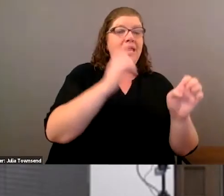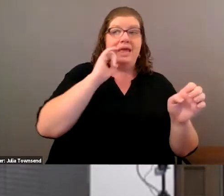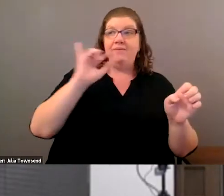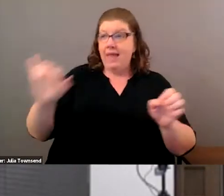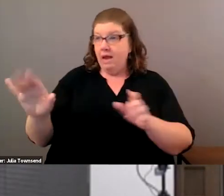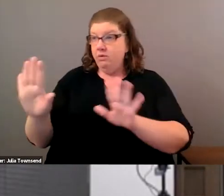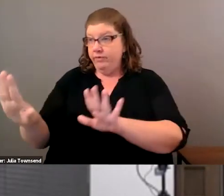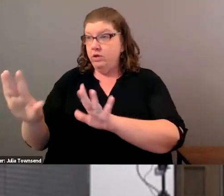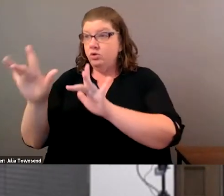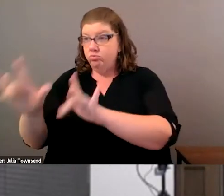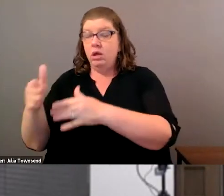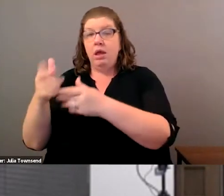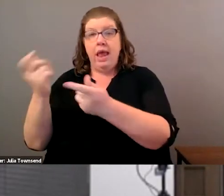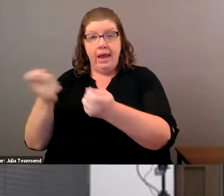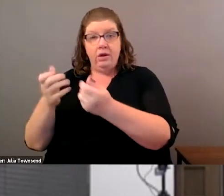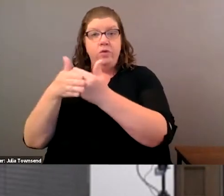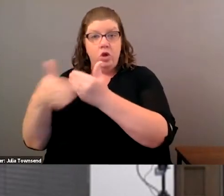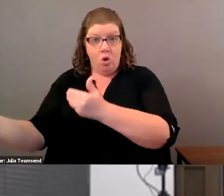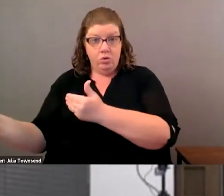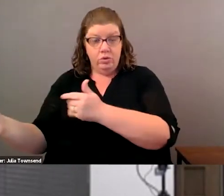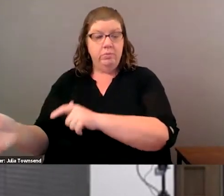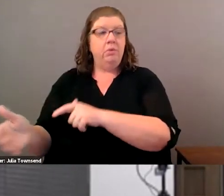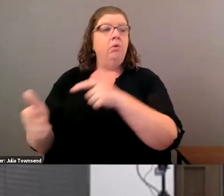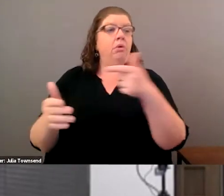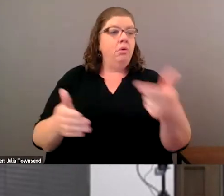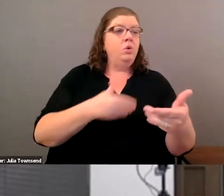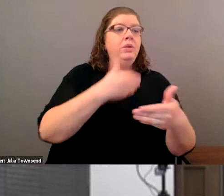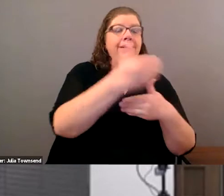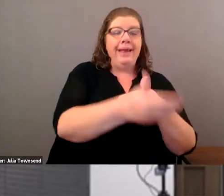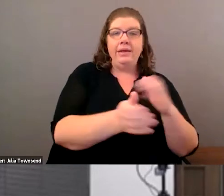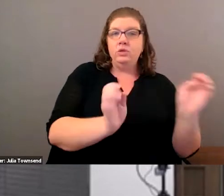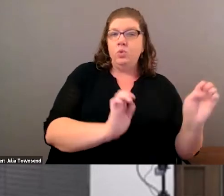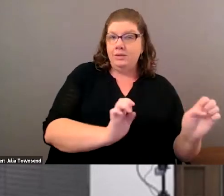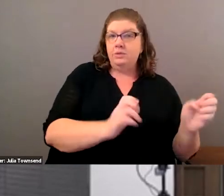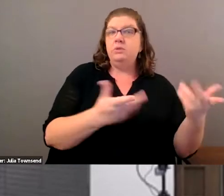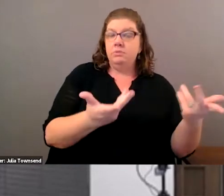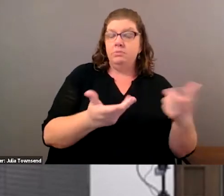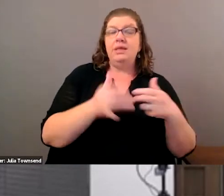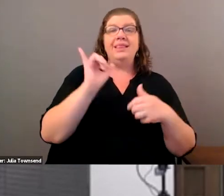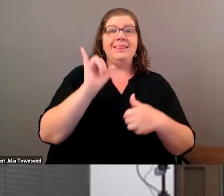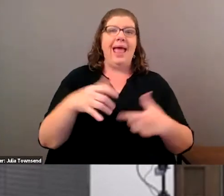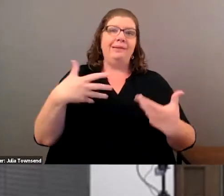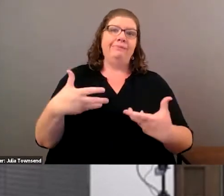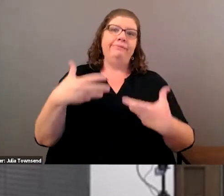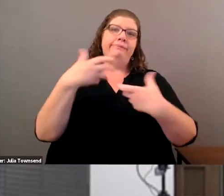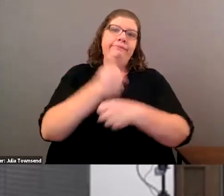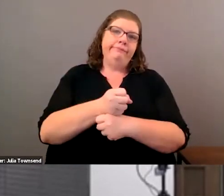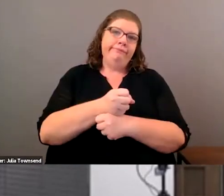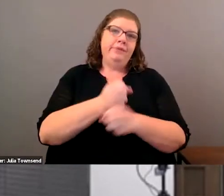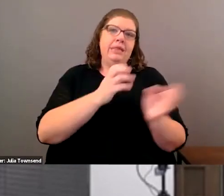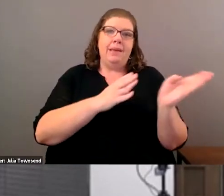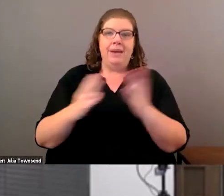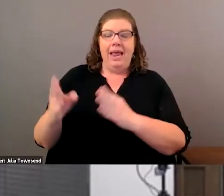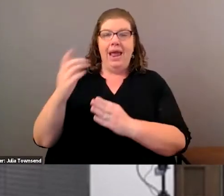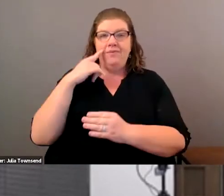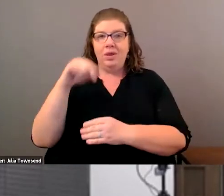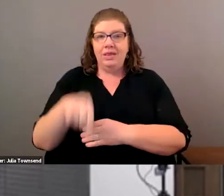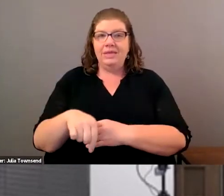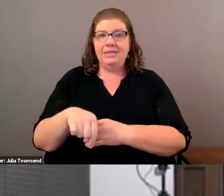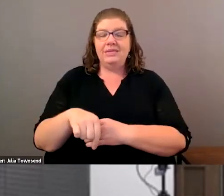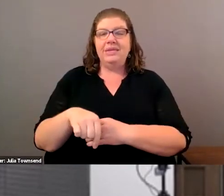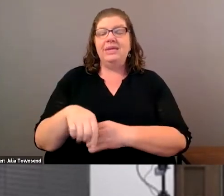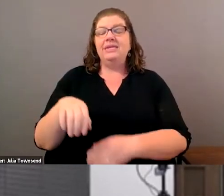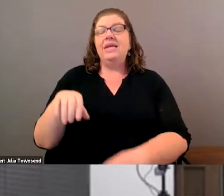term. So that is in a nutshell, the plan for this. This is an ELO or